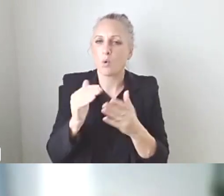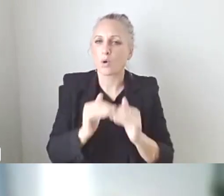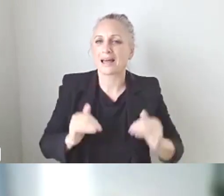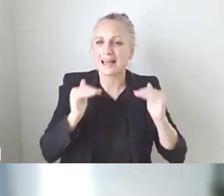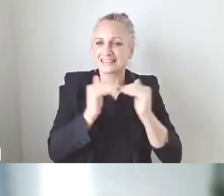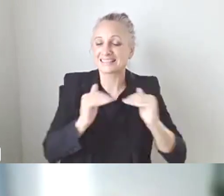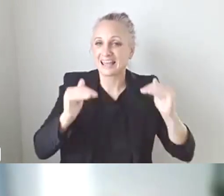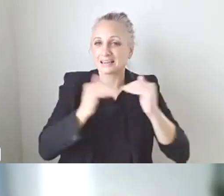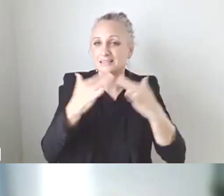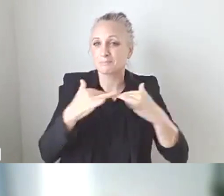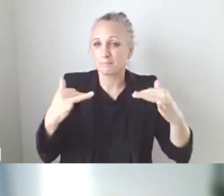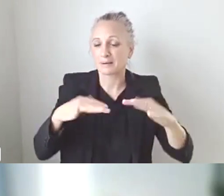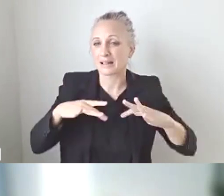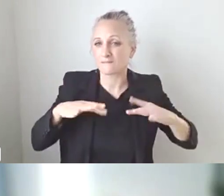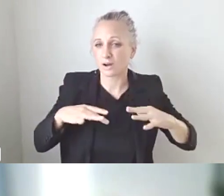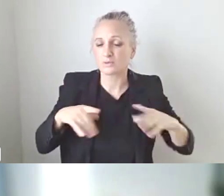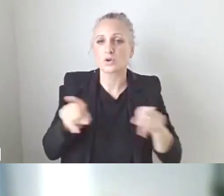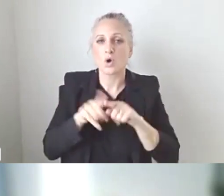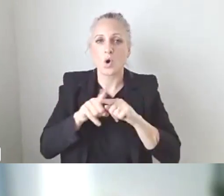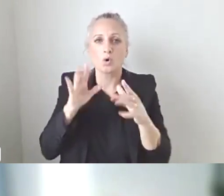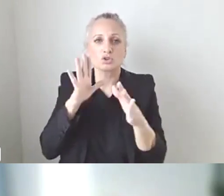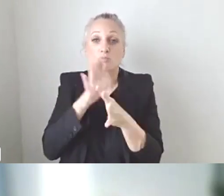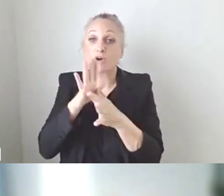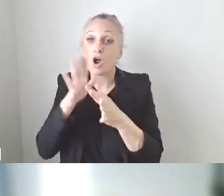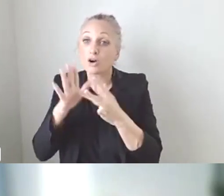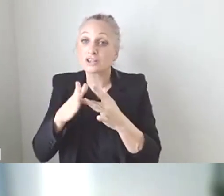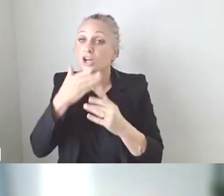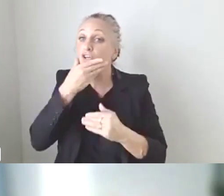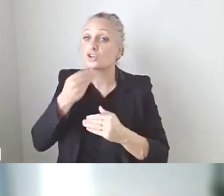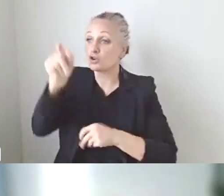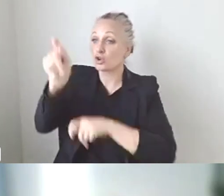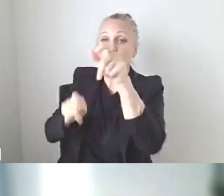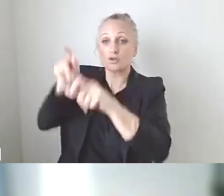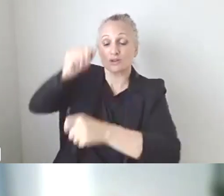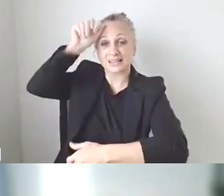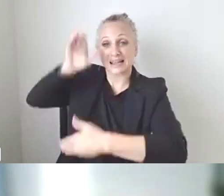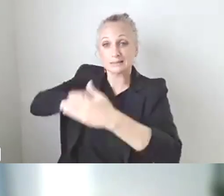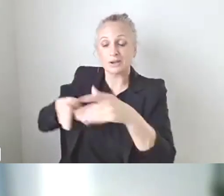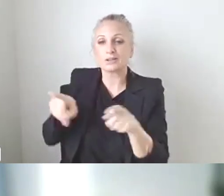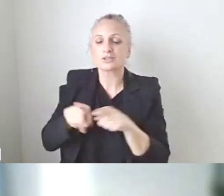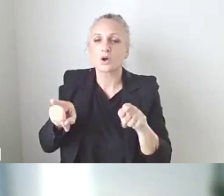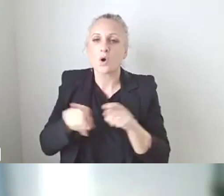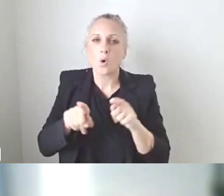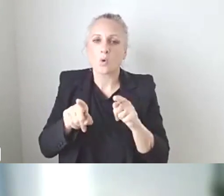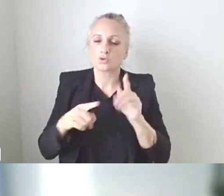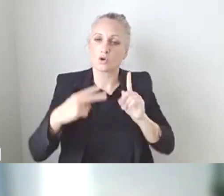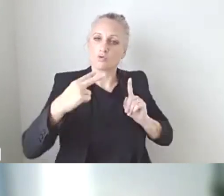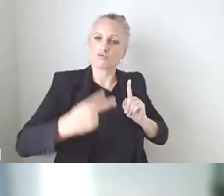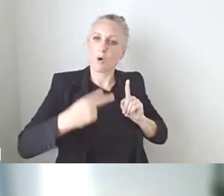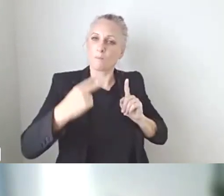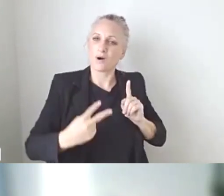available, prioritizing our user experience community of practice, and modeling what we can to center accessibility in our own project